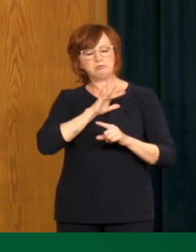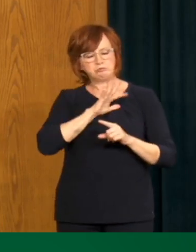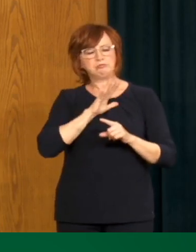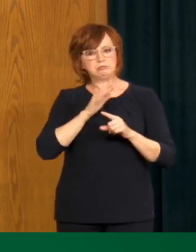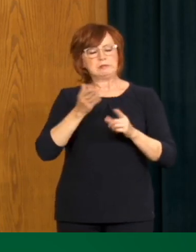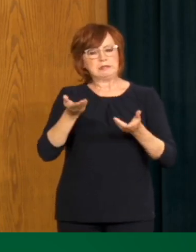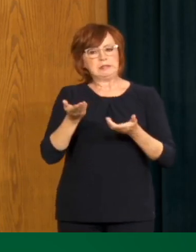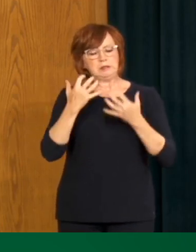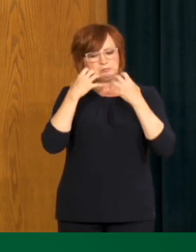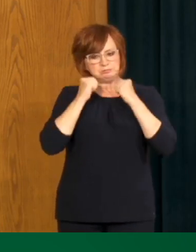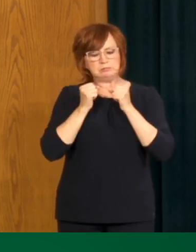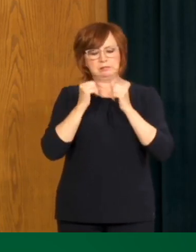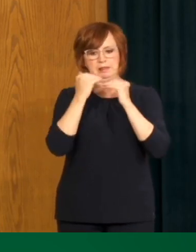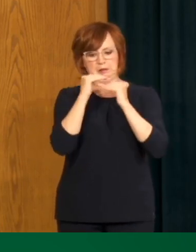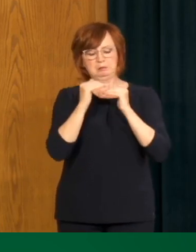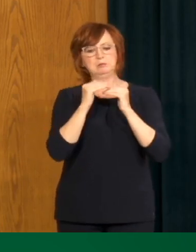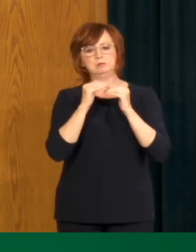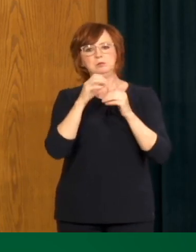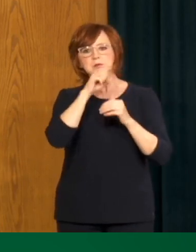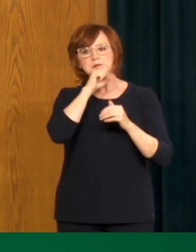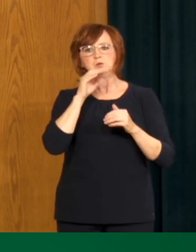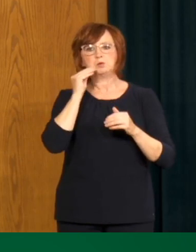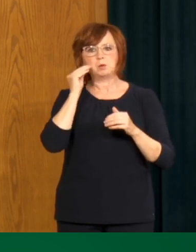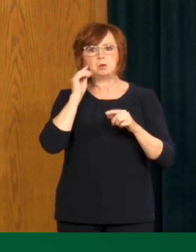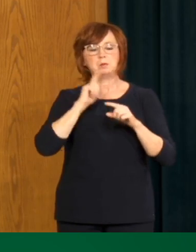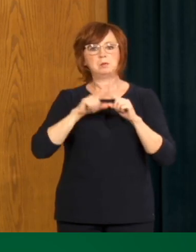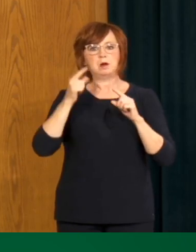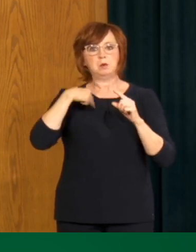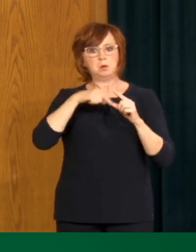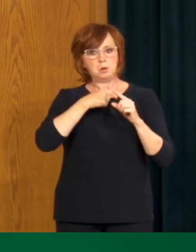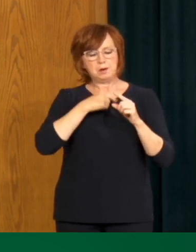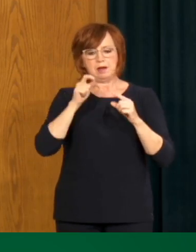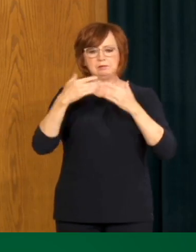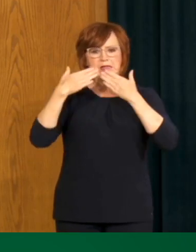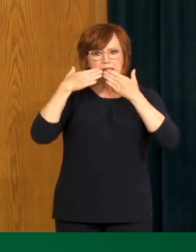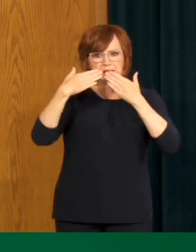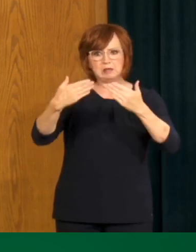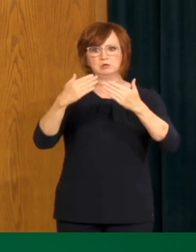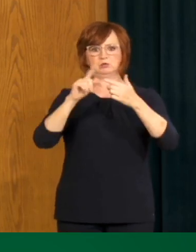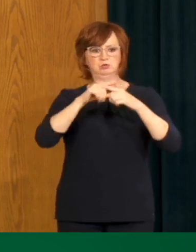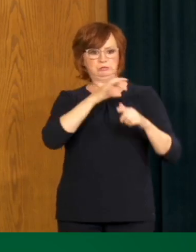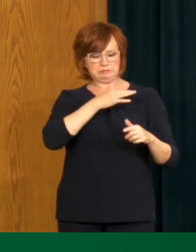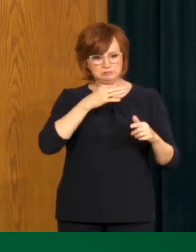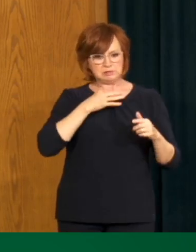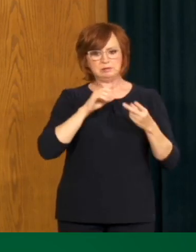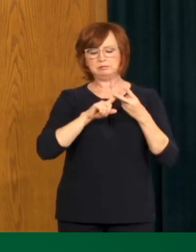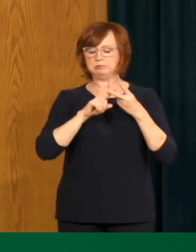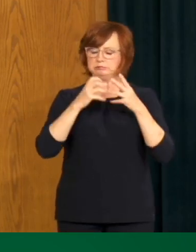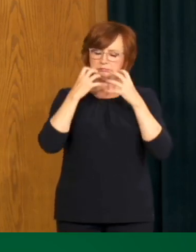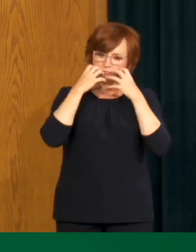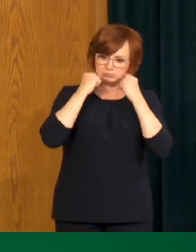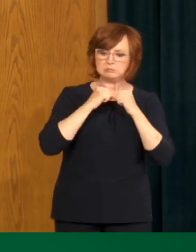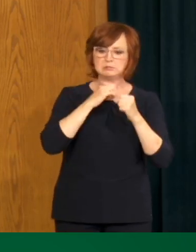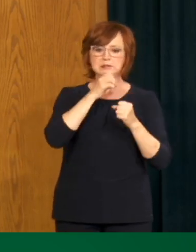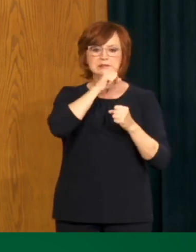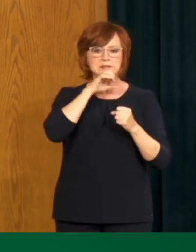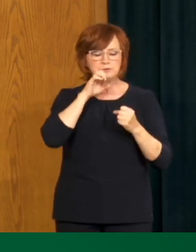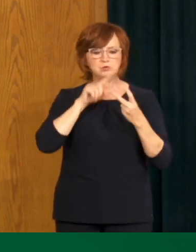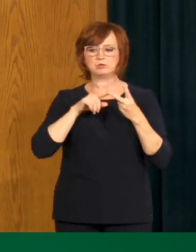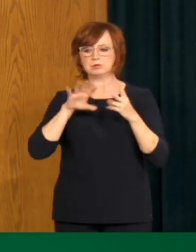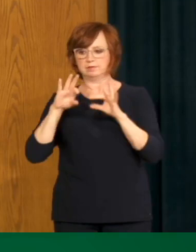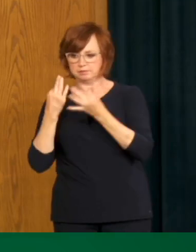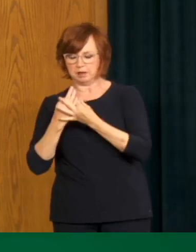dedicated staff in each of those facilities and everything that they have done to ensure the safety of our seniors, the safety of our family